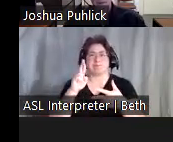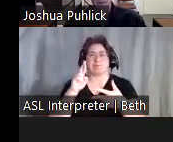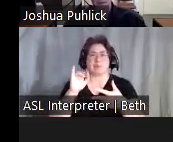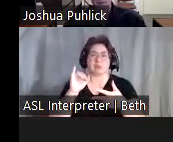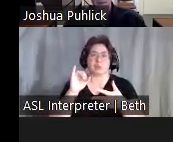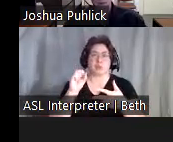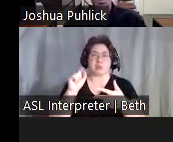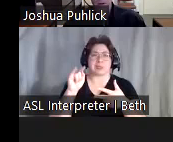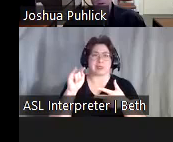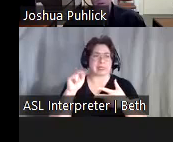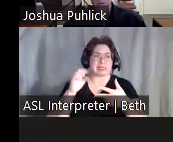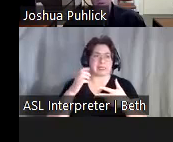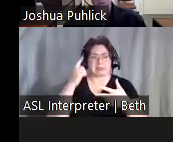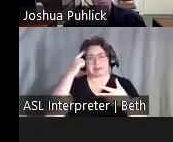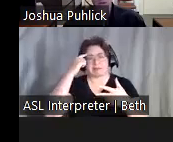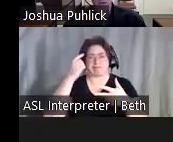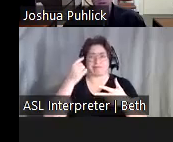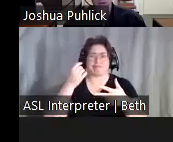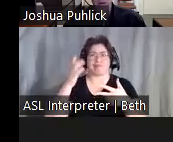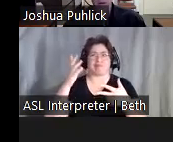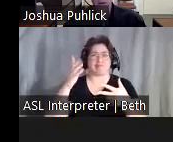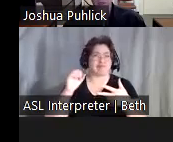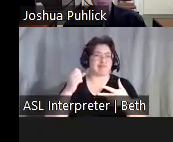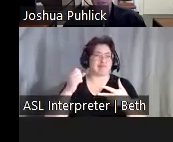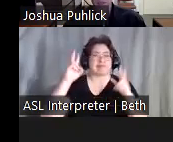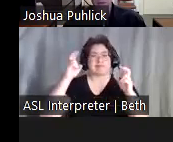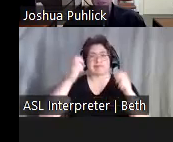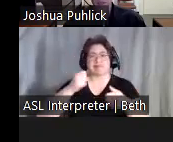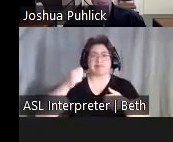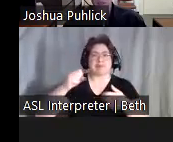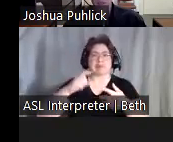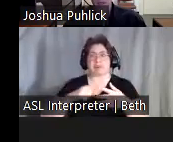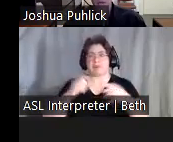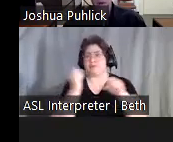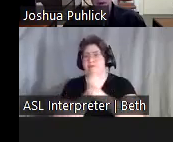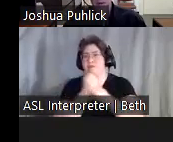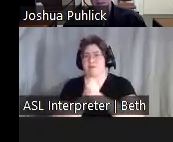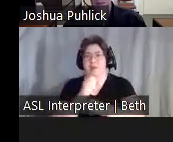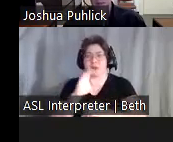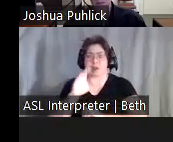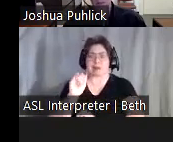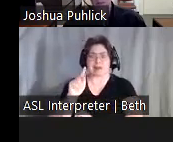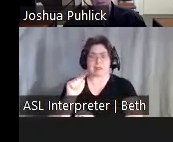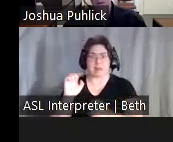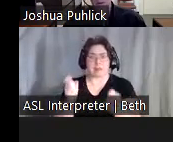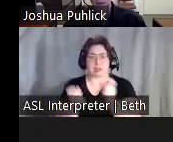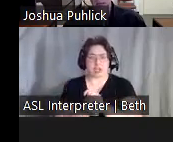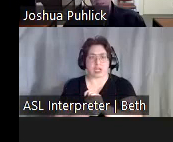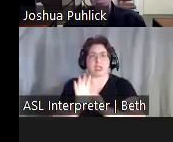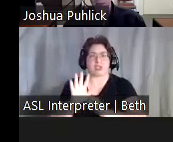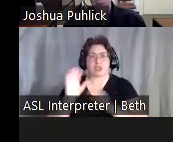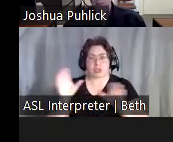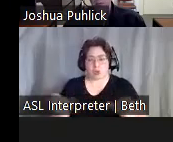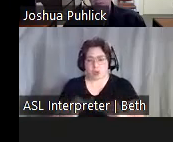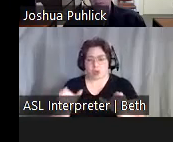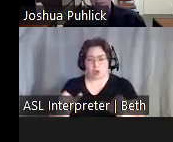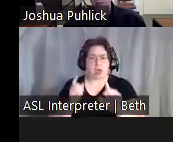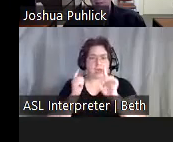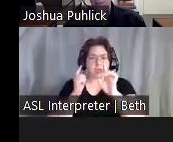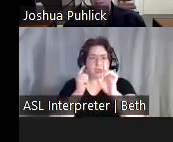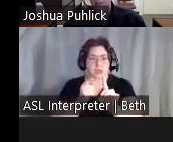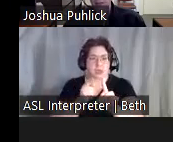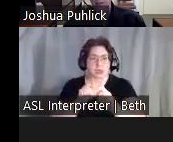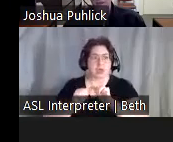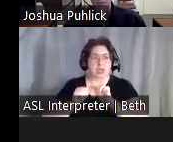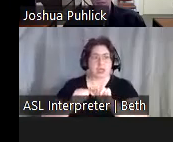of this as you're sort of fighting climate change, and your actions are aimed at